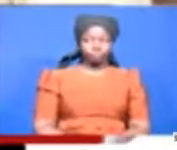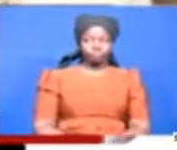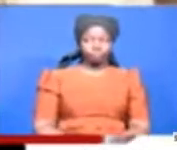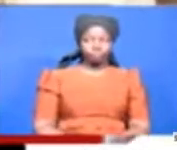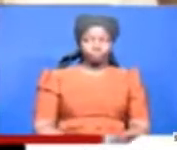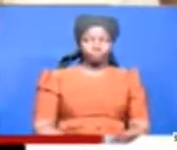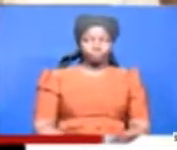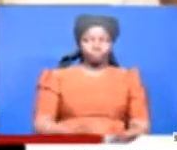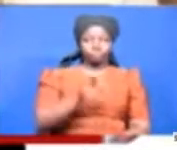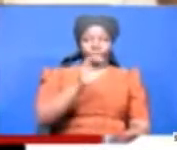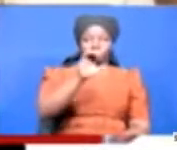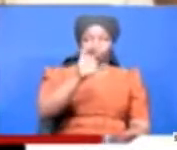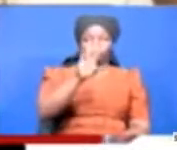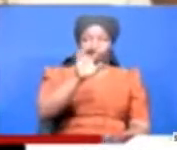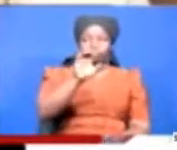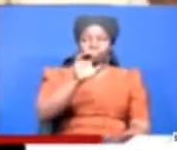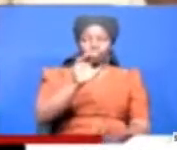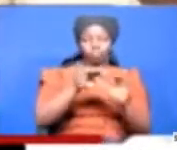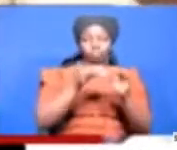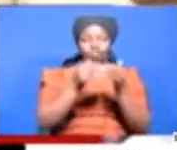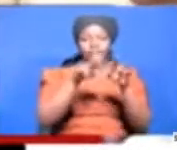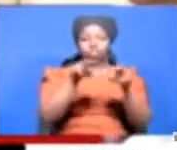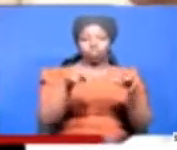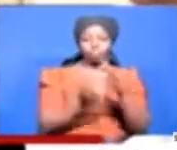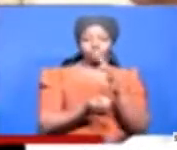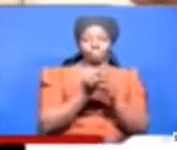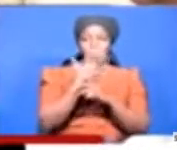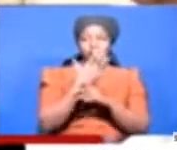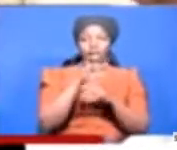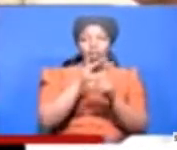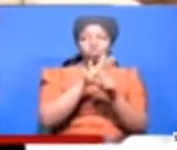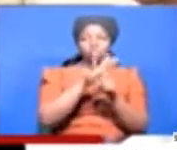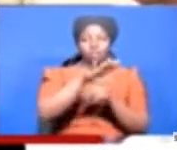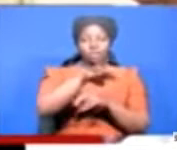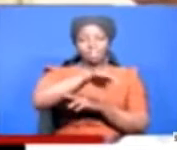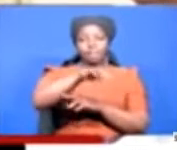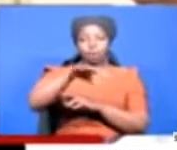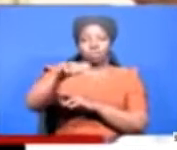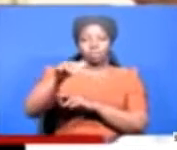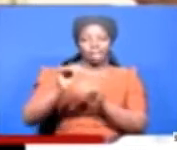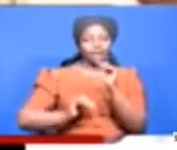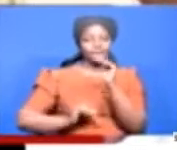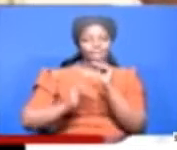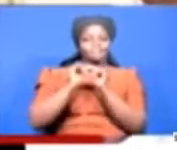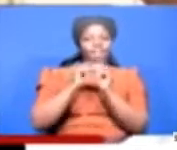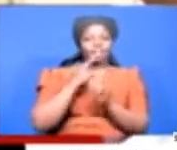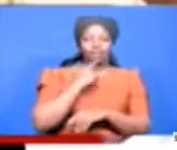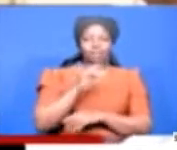CBC classrooms. Quite a number of counties are at 100%, and